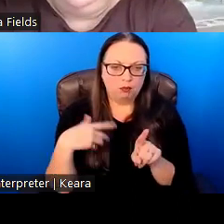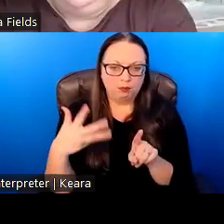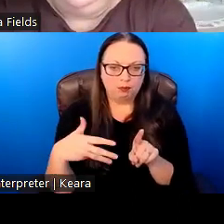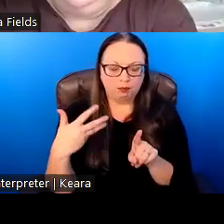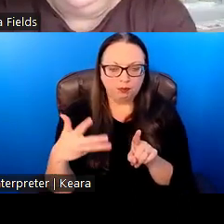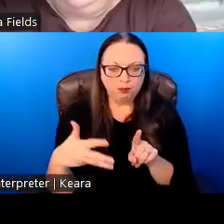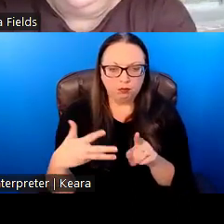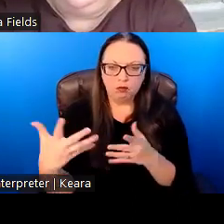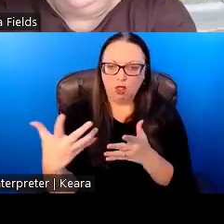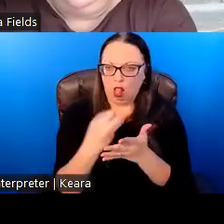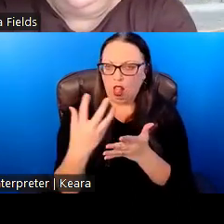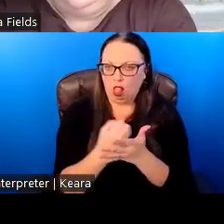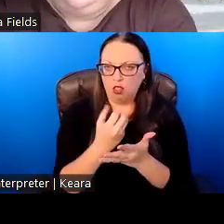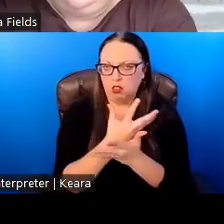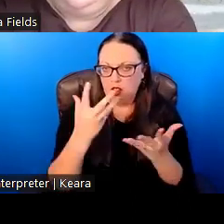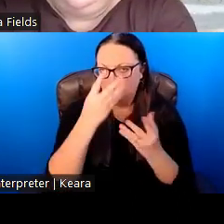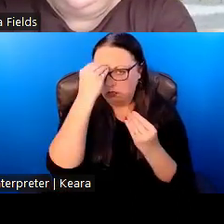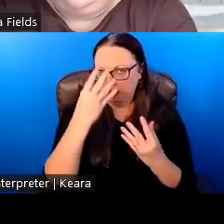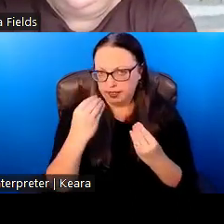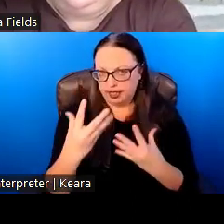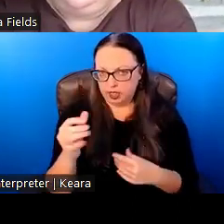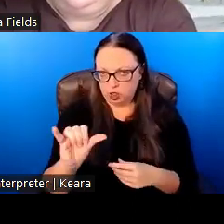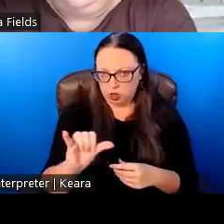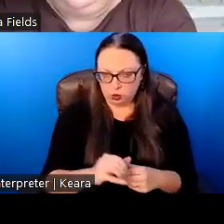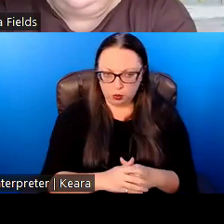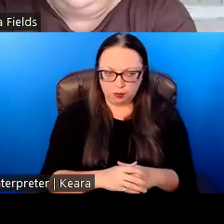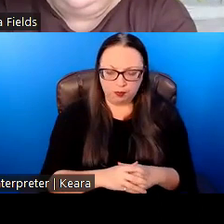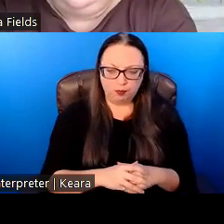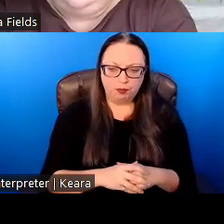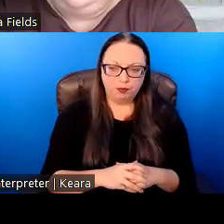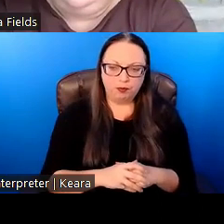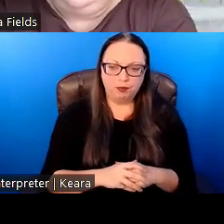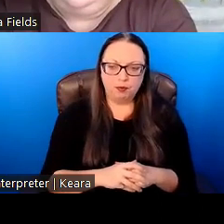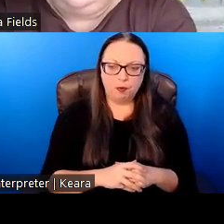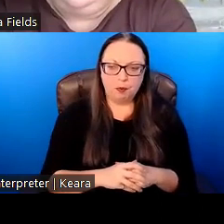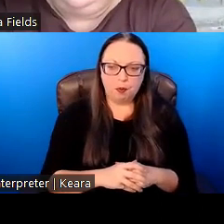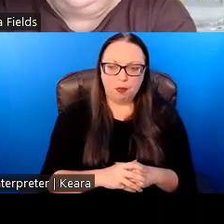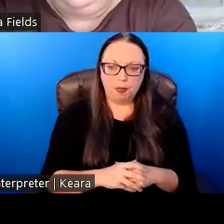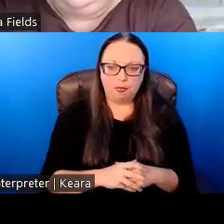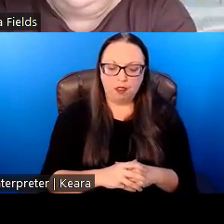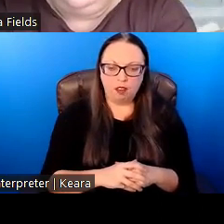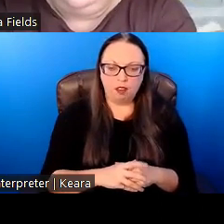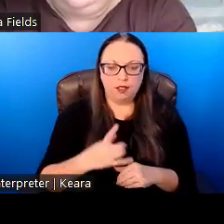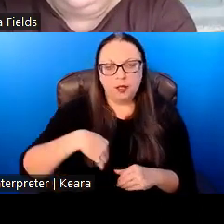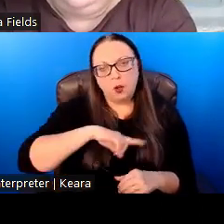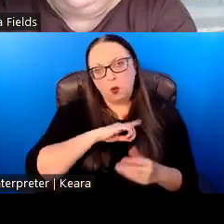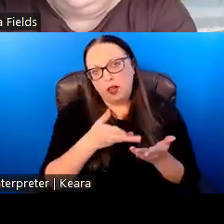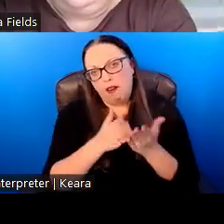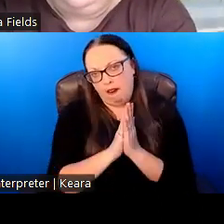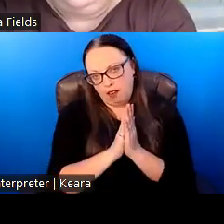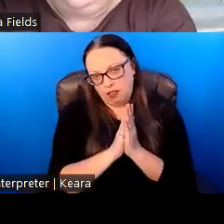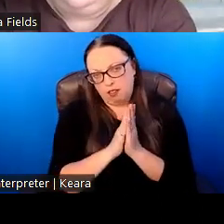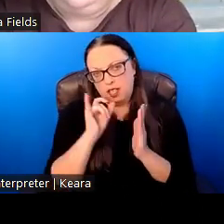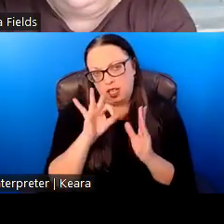we collect a lot of data as well, and we ask whether or not